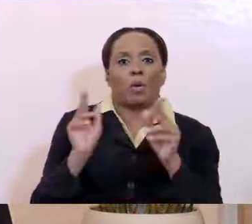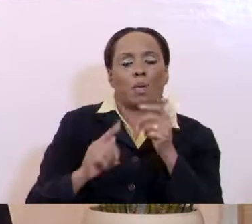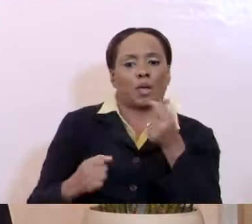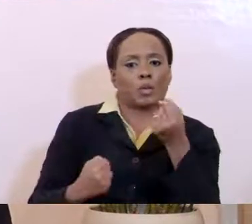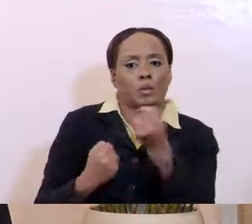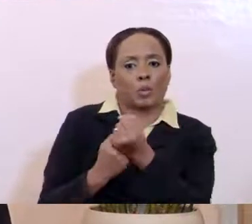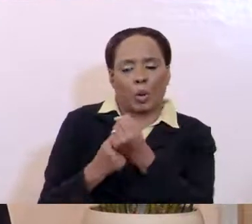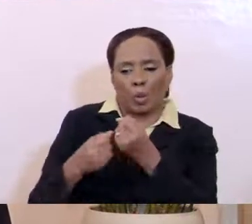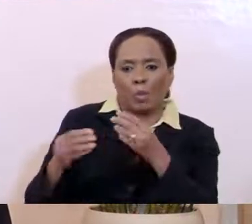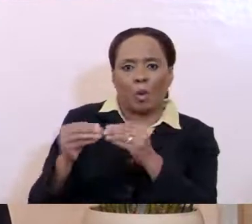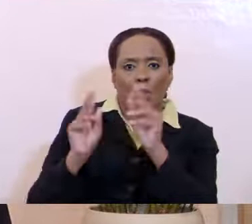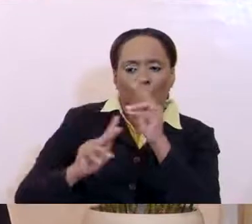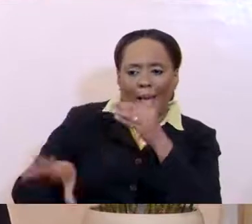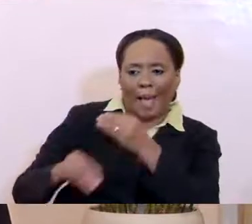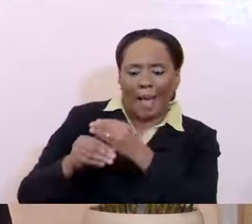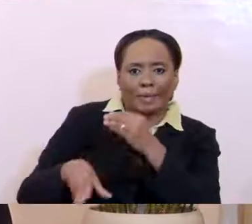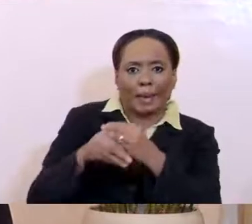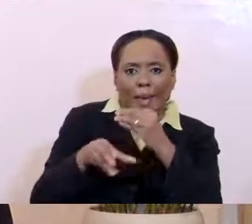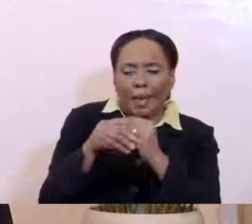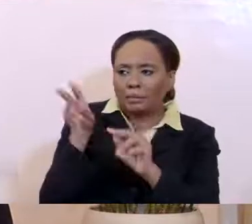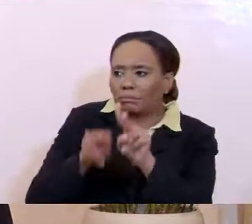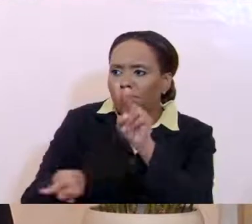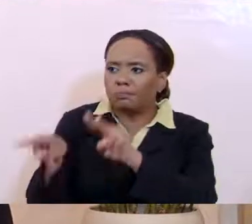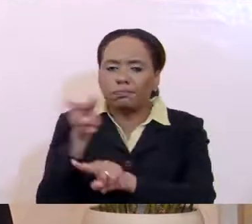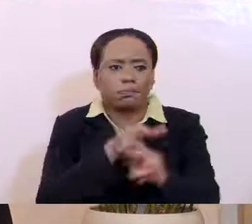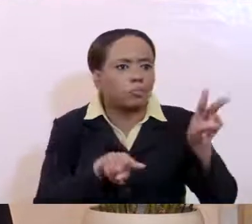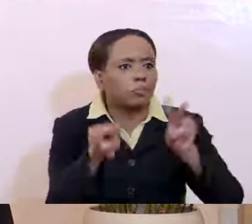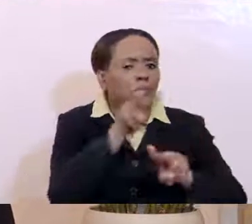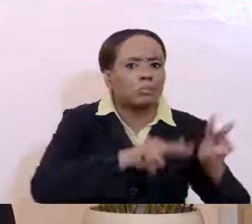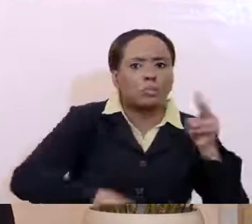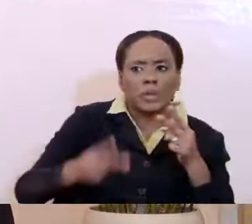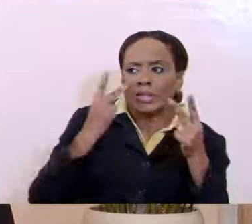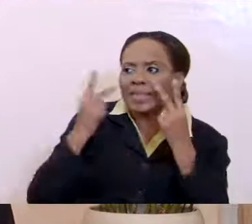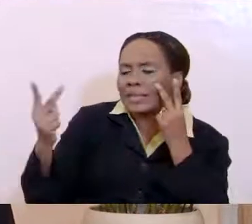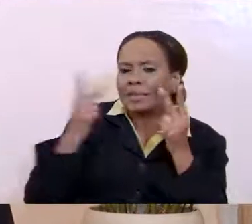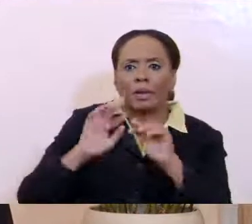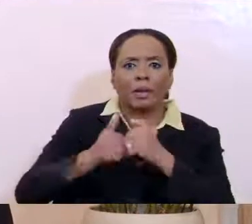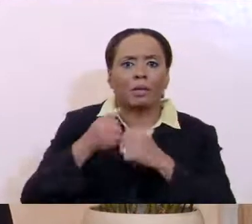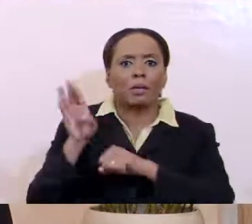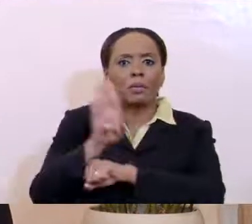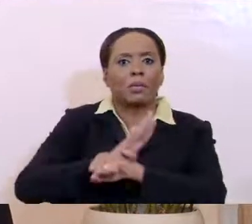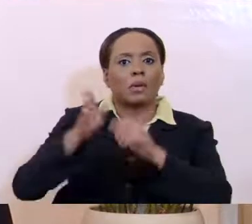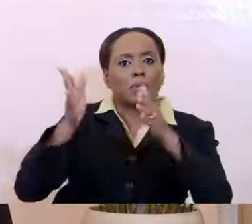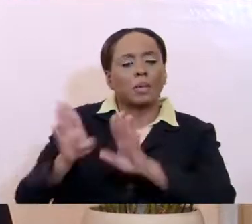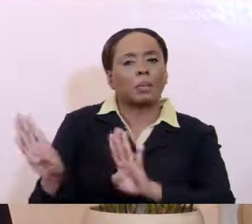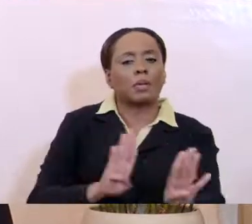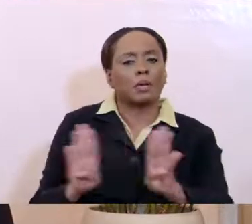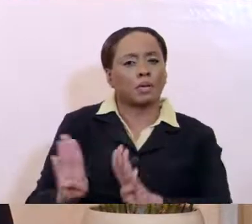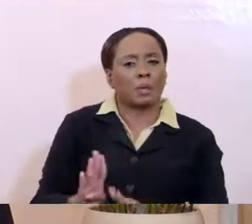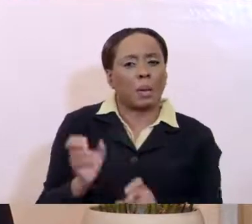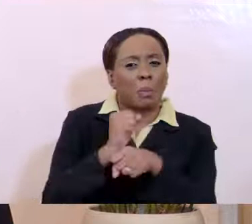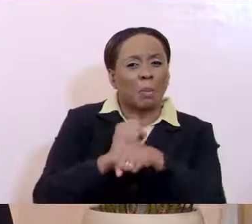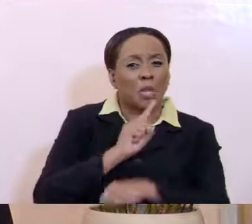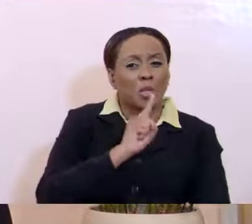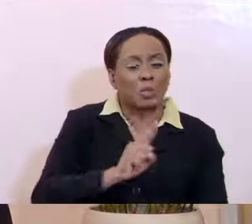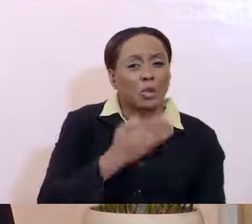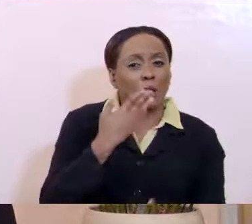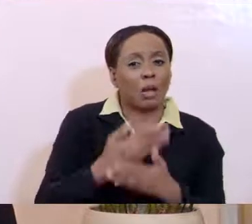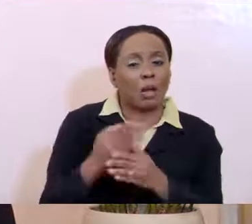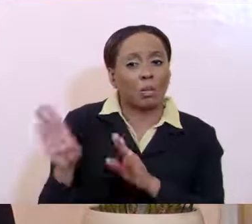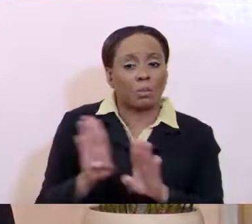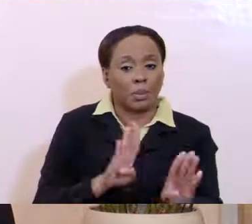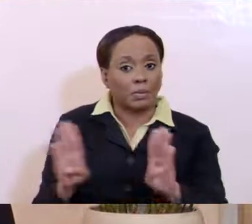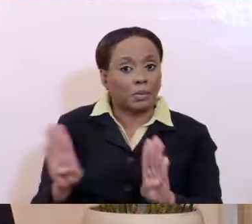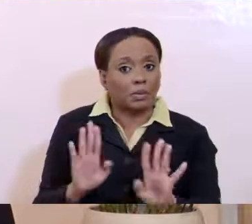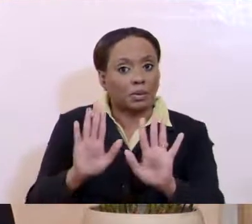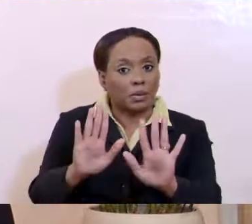many people on the ground monitoring how Barbadians behave as possible. And as the Prime Minister